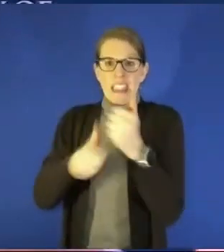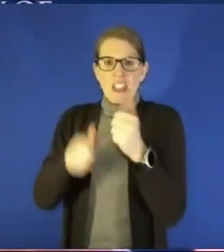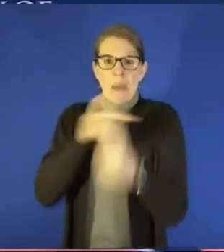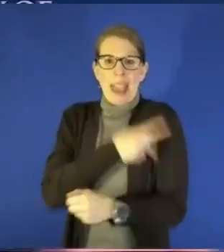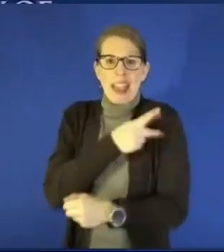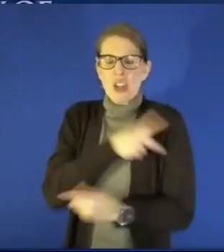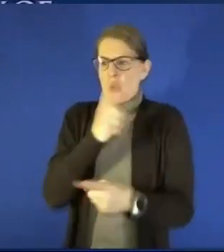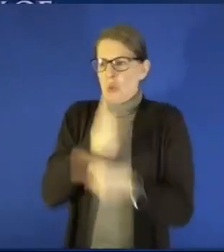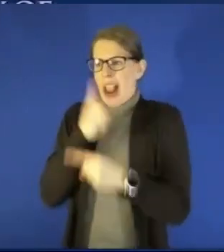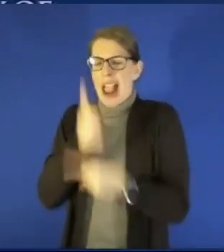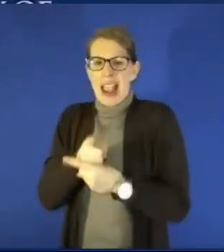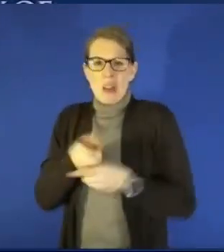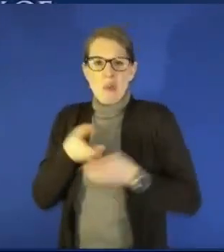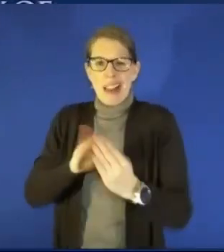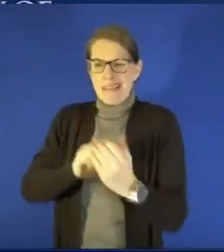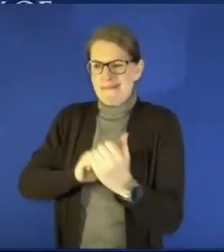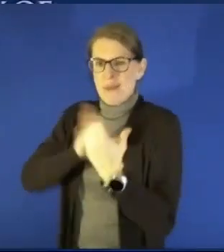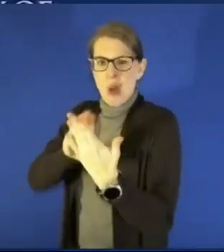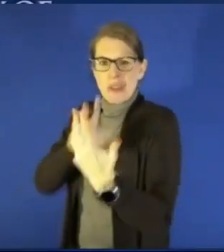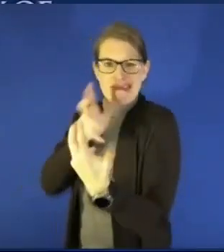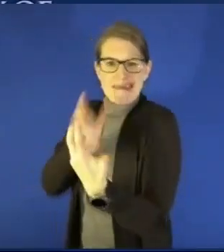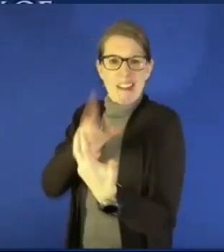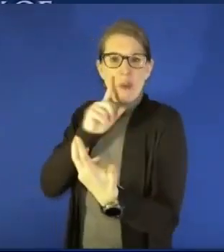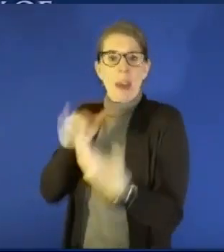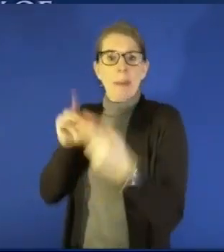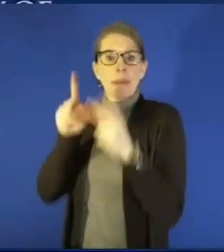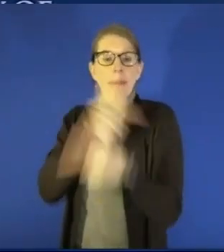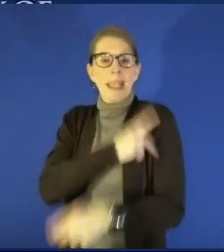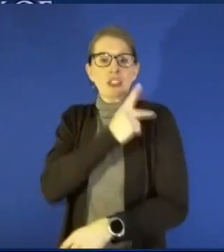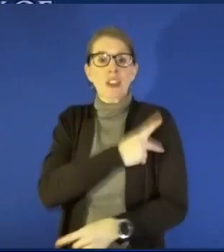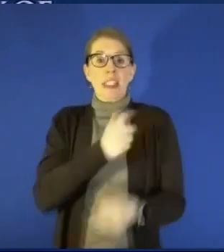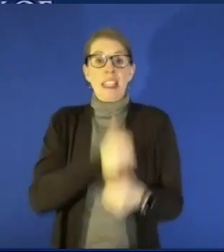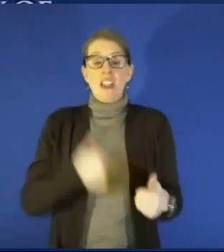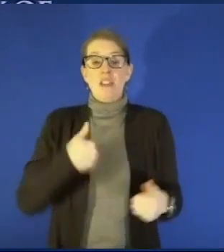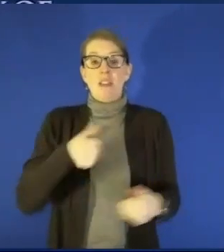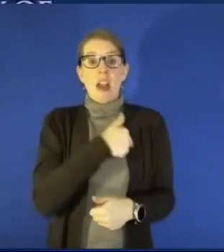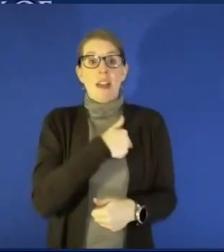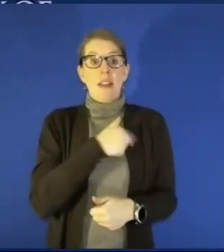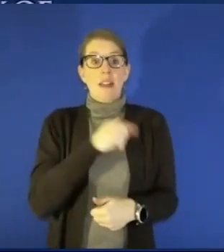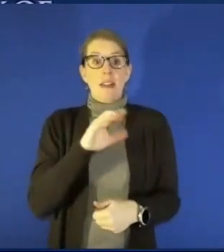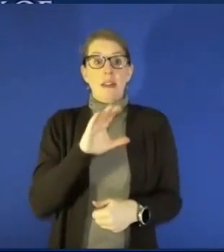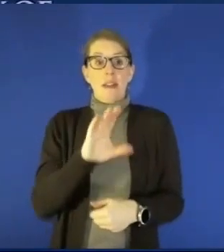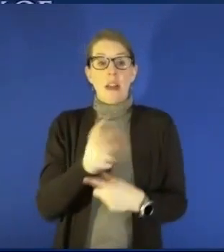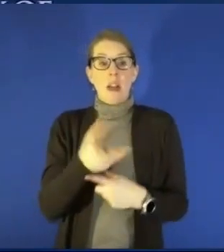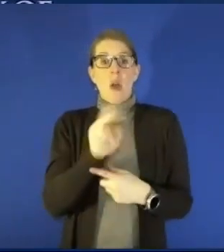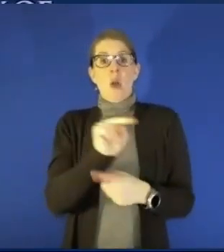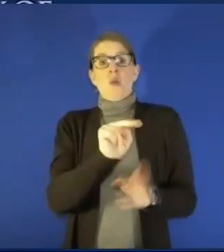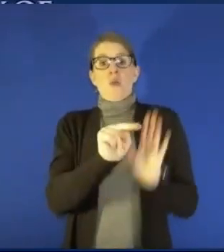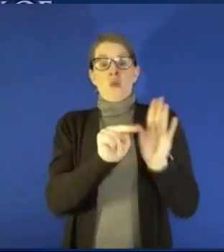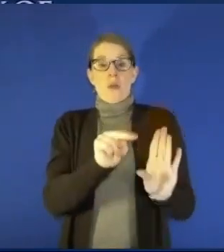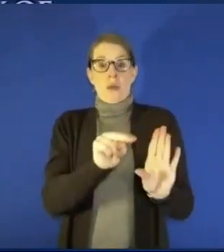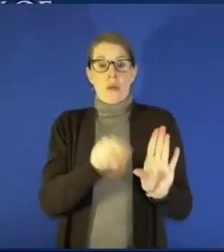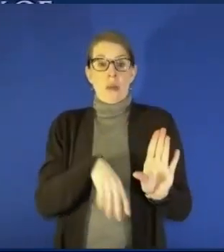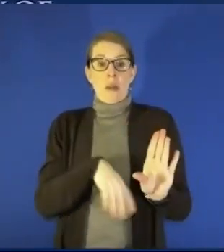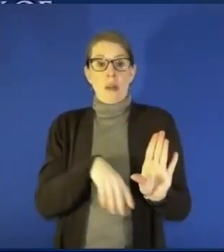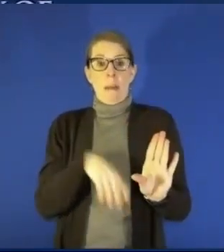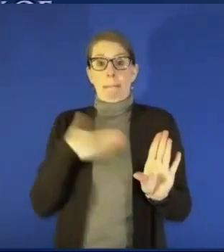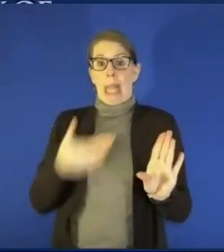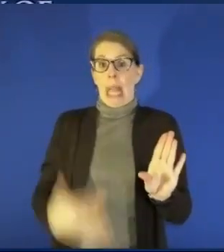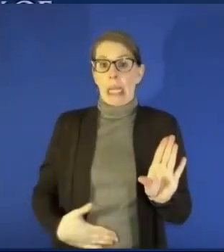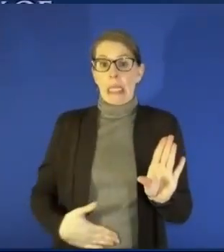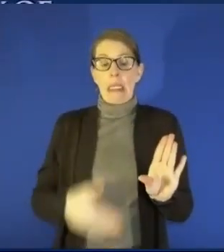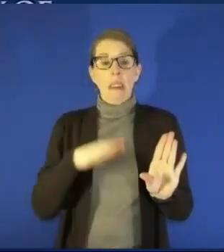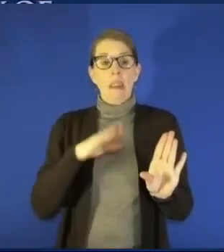approach that. It's almost like we have, each of us is our own N of one. And we all have our own body, on our own